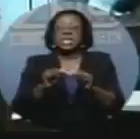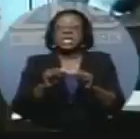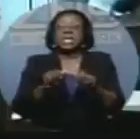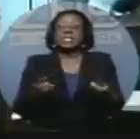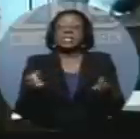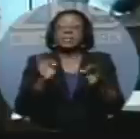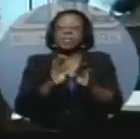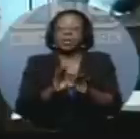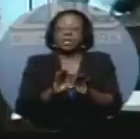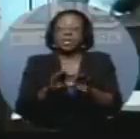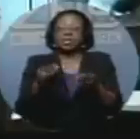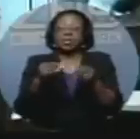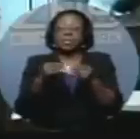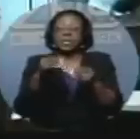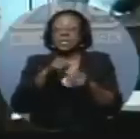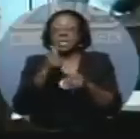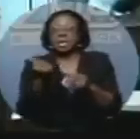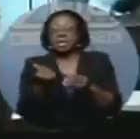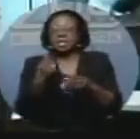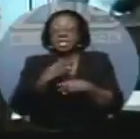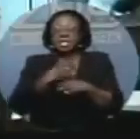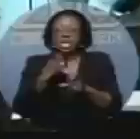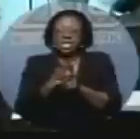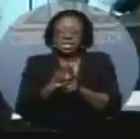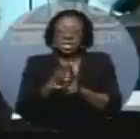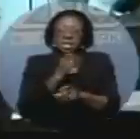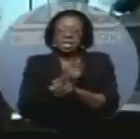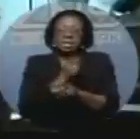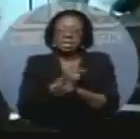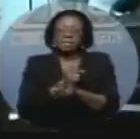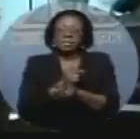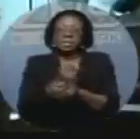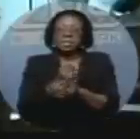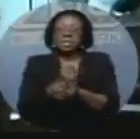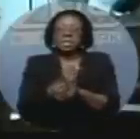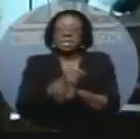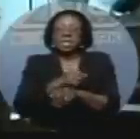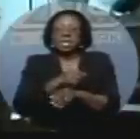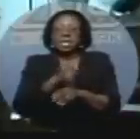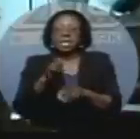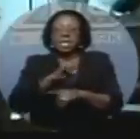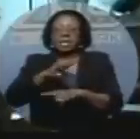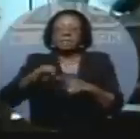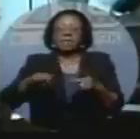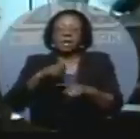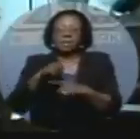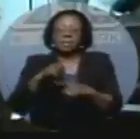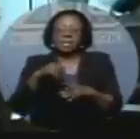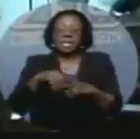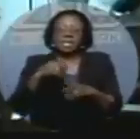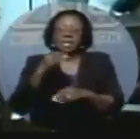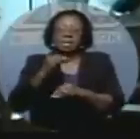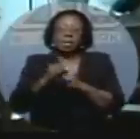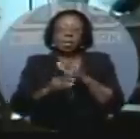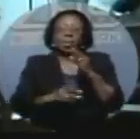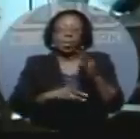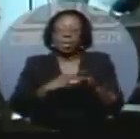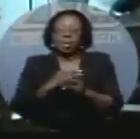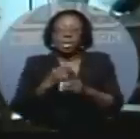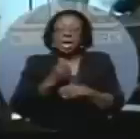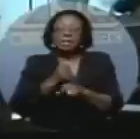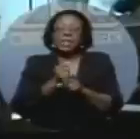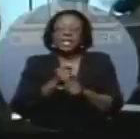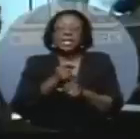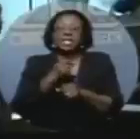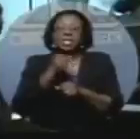meet the ever-changing customs environment, such as the global supply chain, facilitating international trade, ensuring